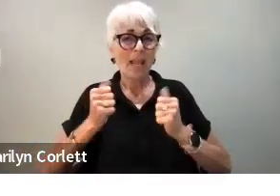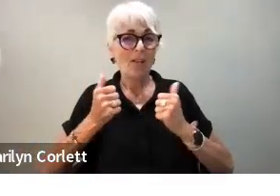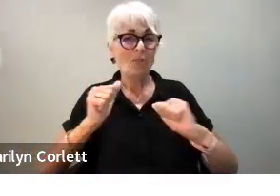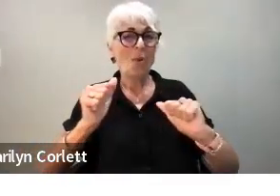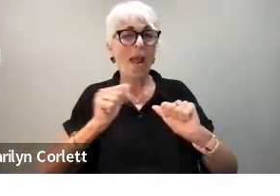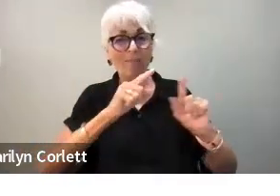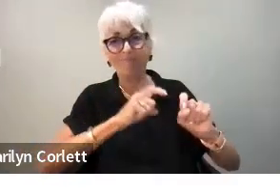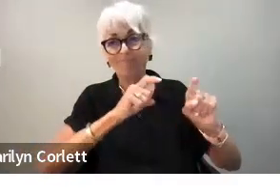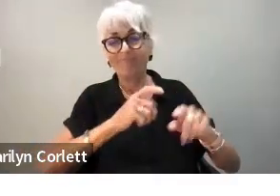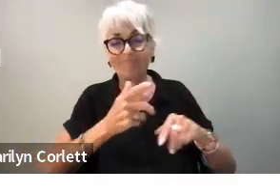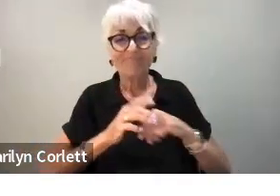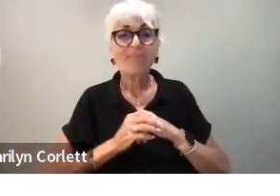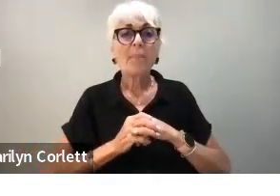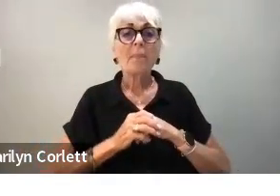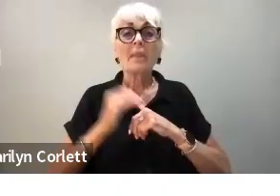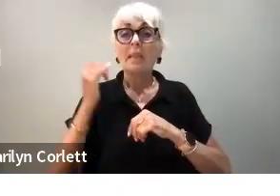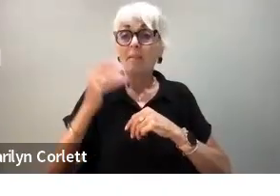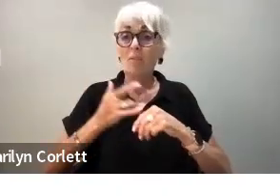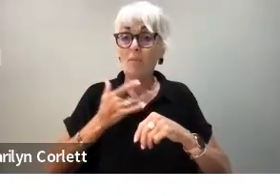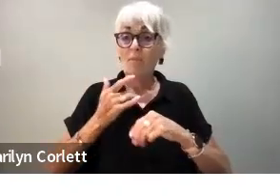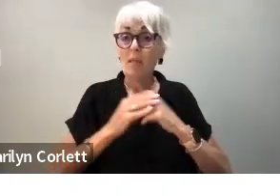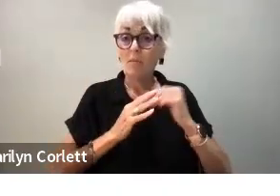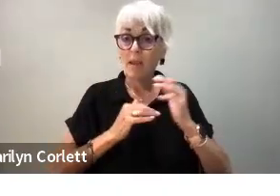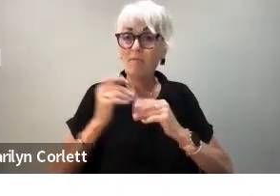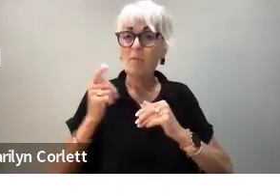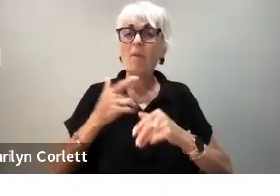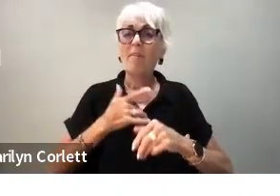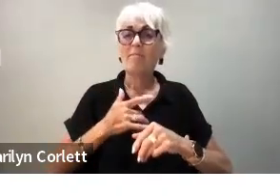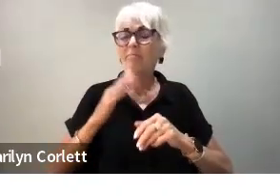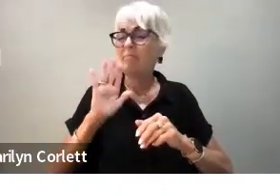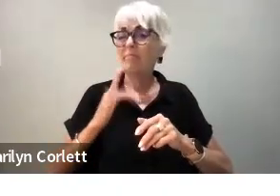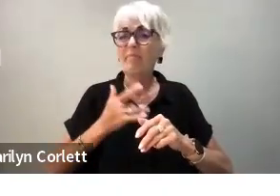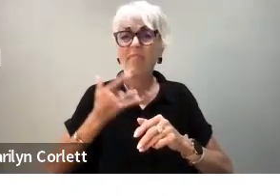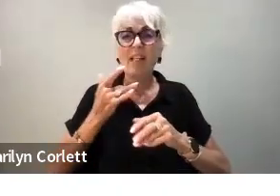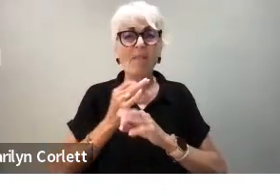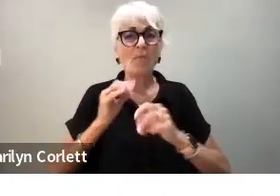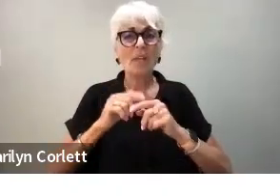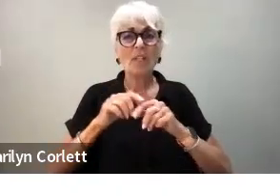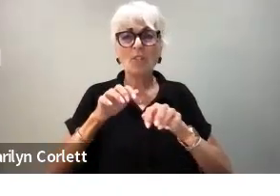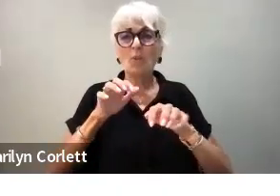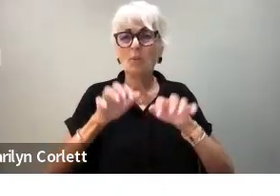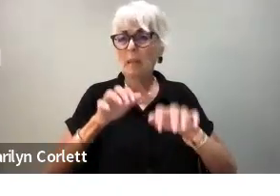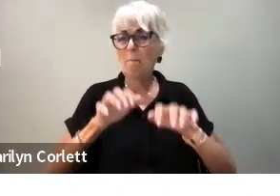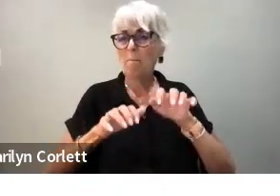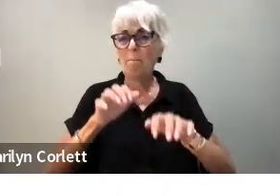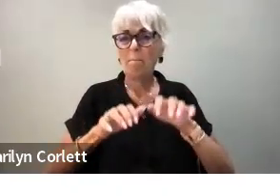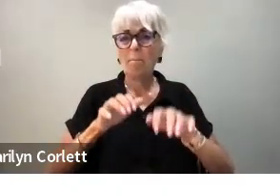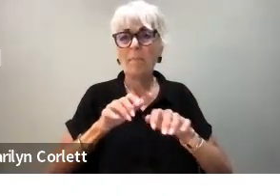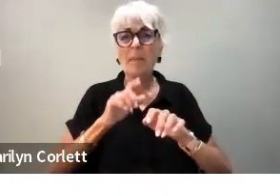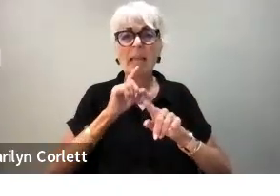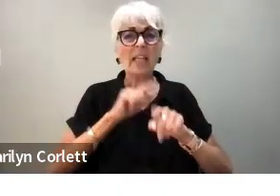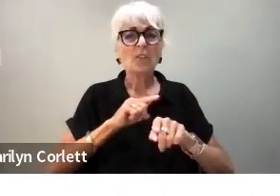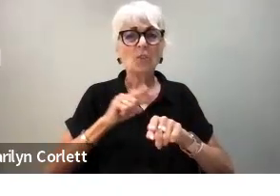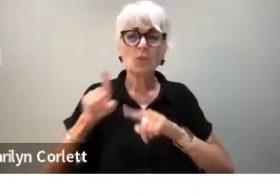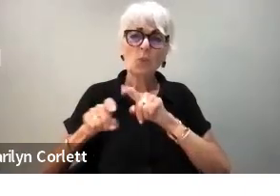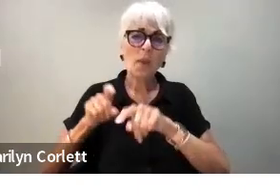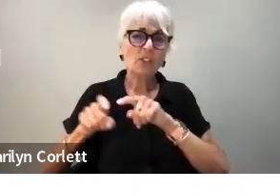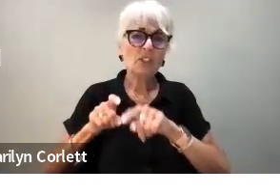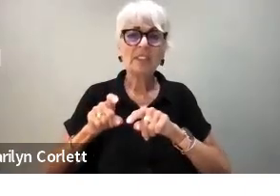So if you're comfortable, feel free to type in the question and answers or chat or raise your